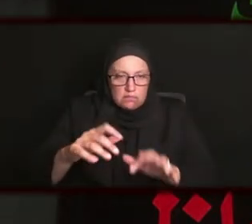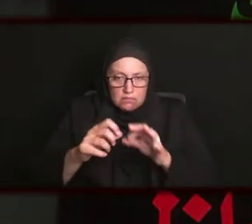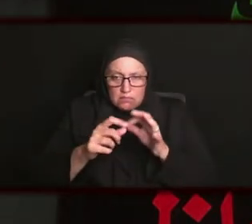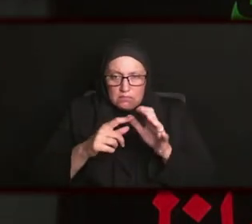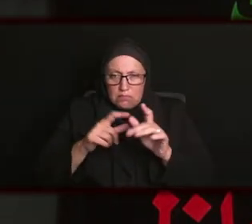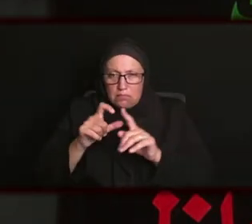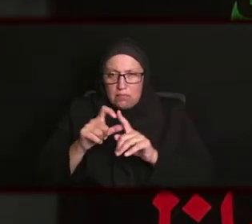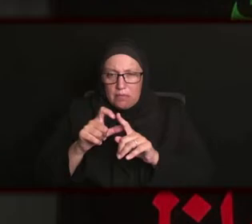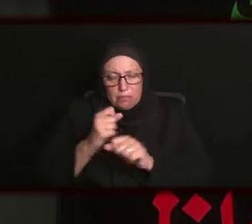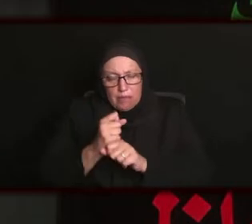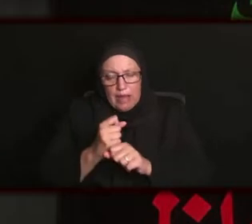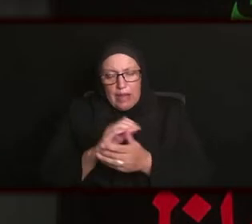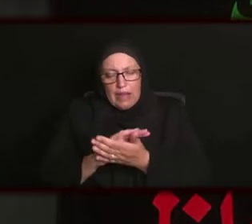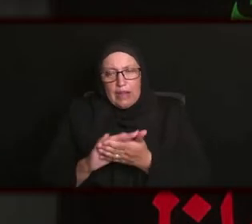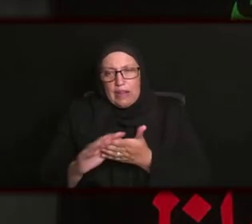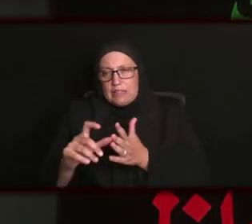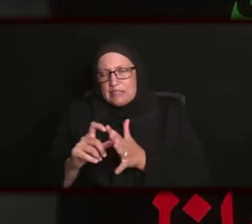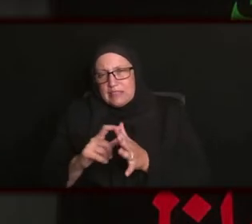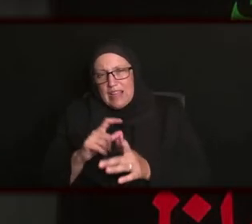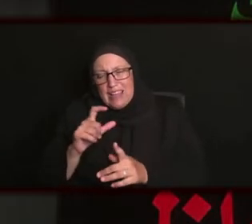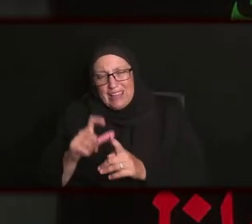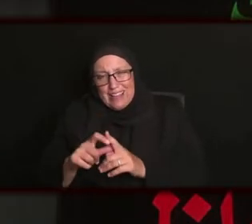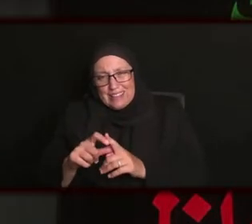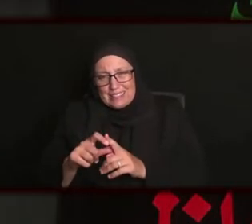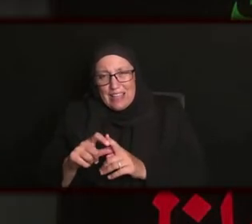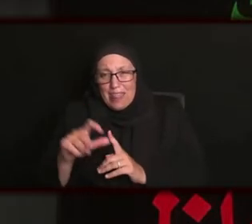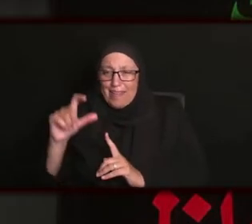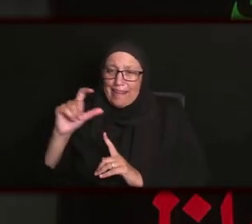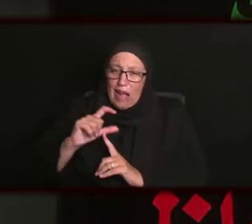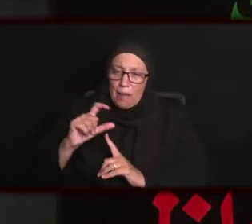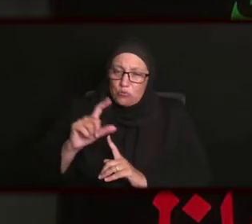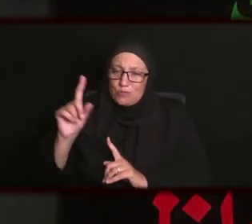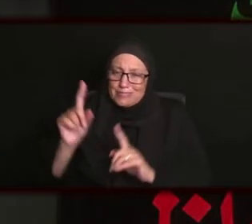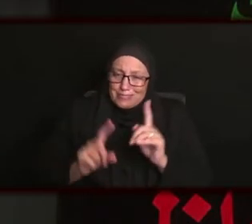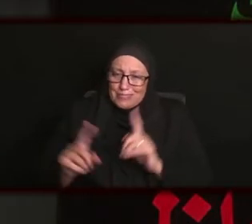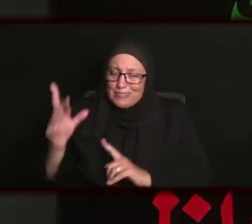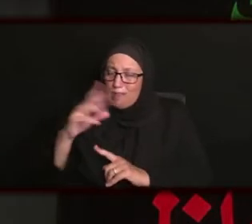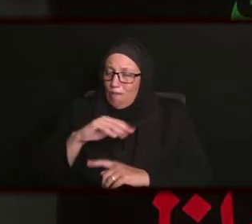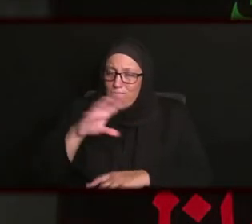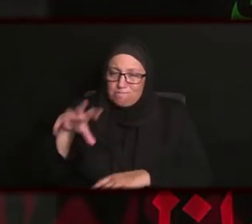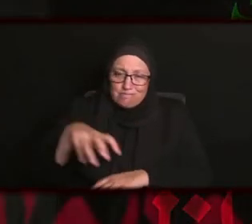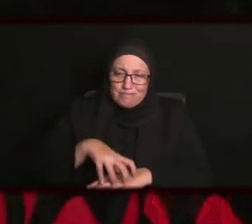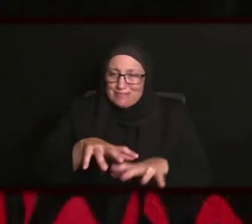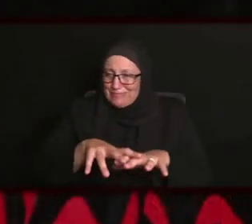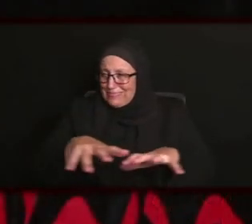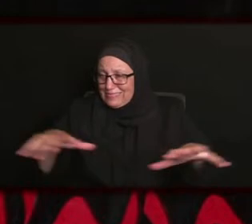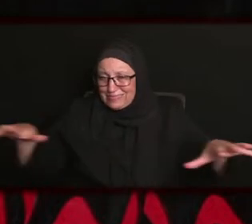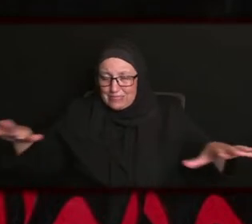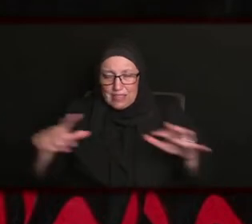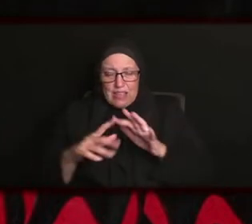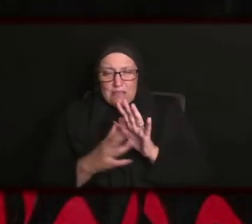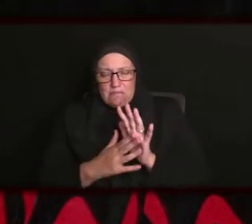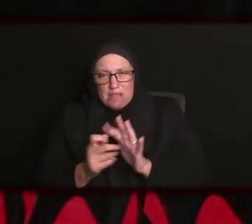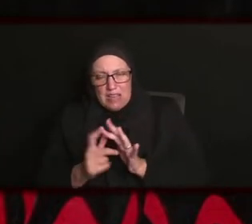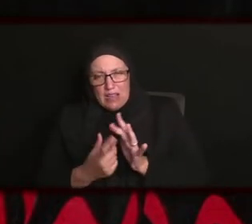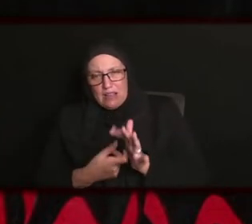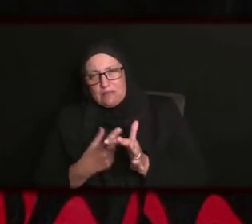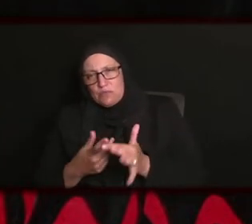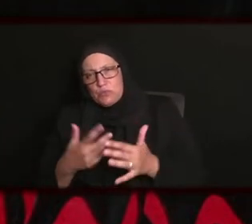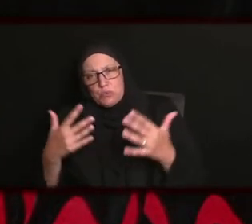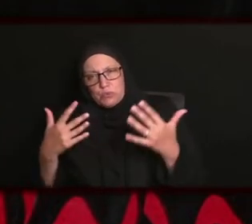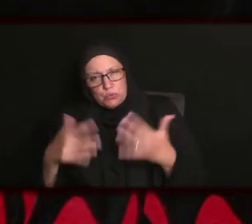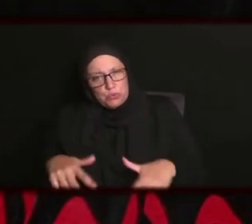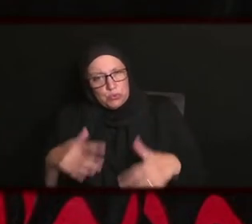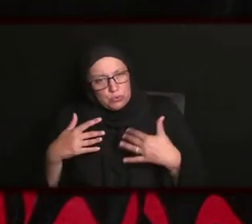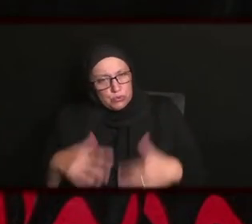the capital of the empire. And this was thanks to the efforts of Imam al-Kadhem alayhi salam, as our